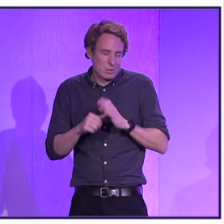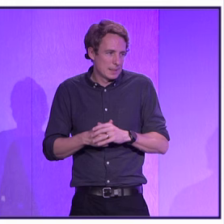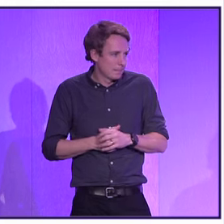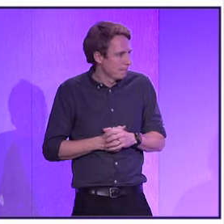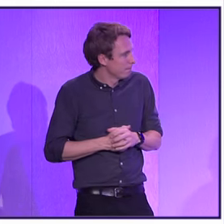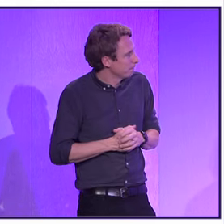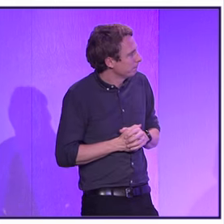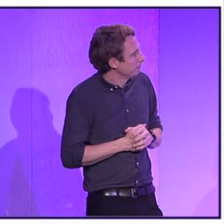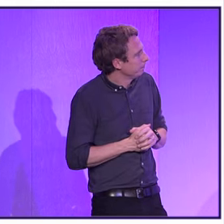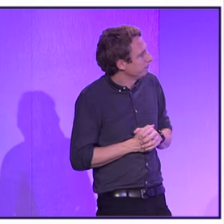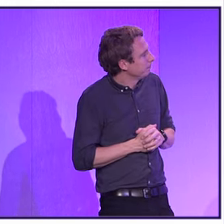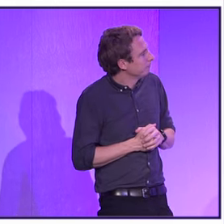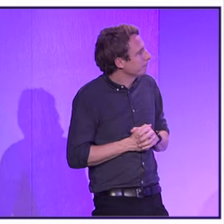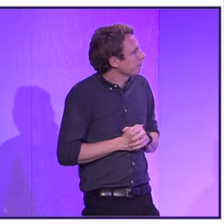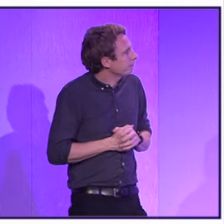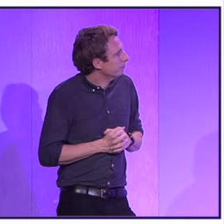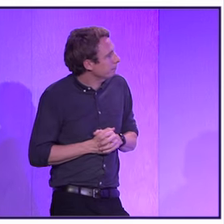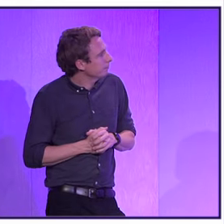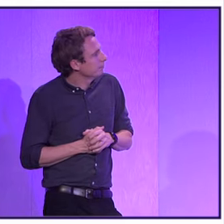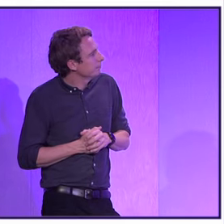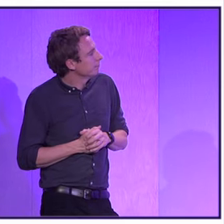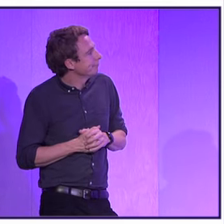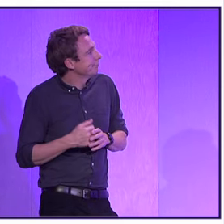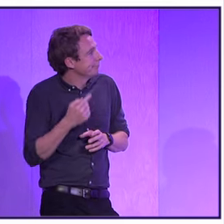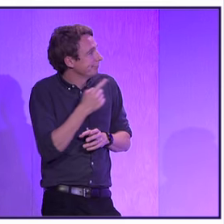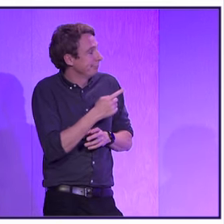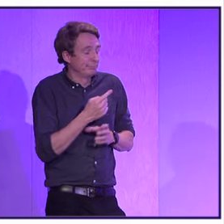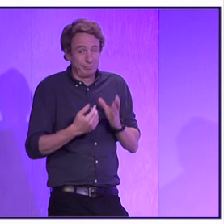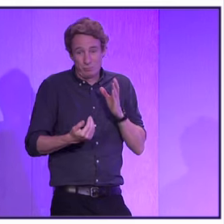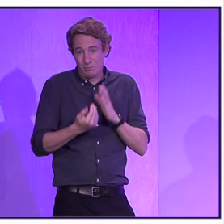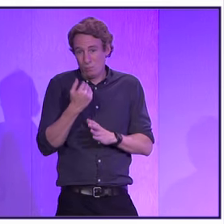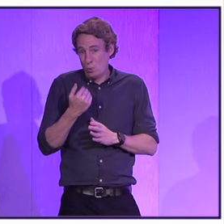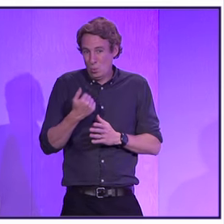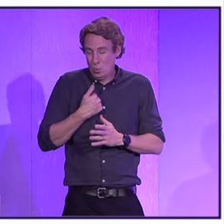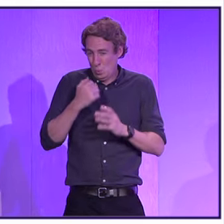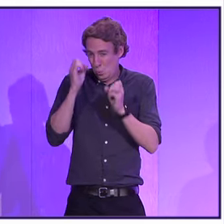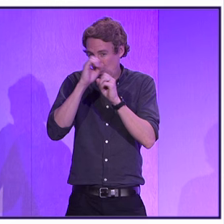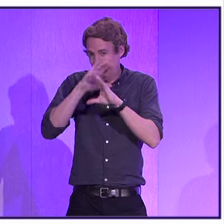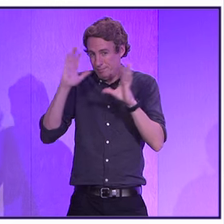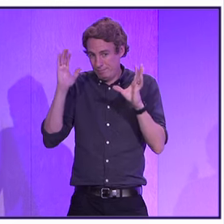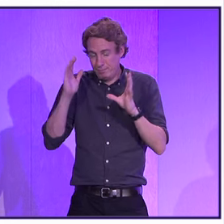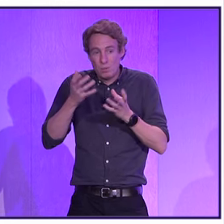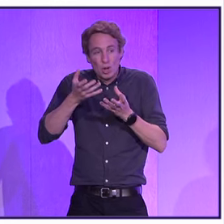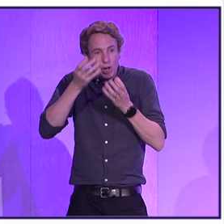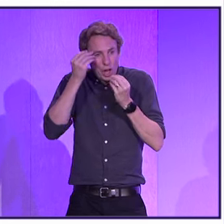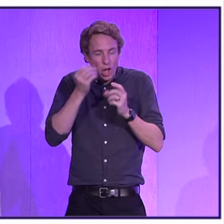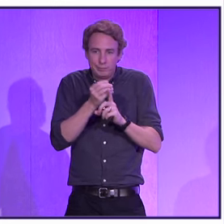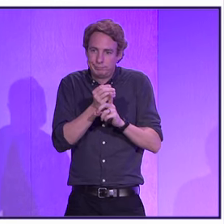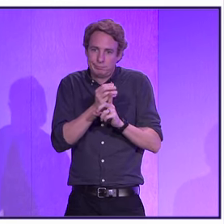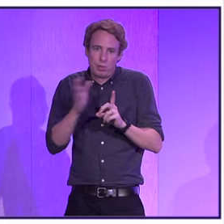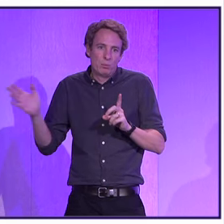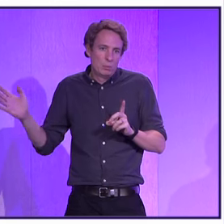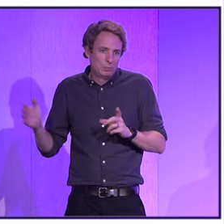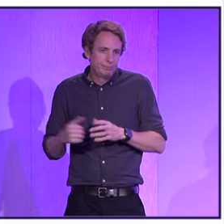So I think the graph needs to look a bit more like this now. Learning is integral to the work that we're doing, and it's kind